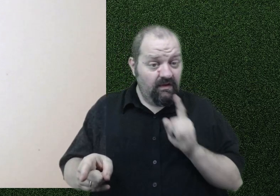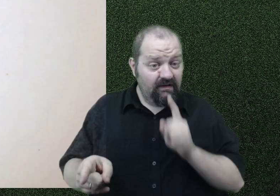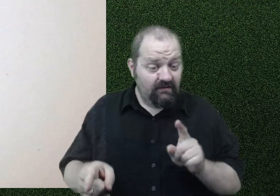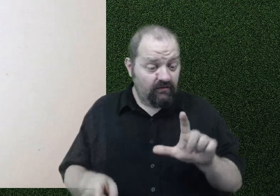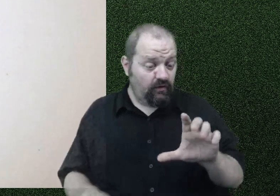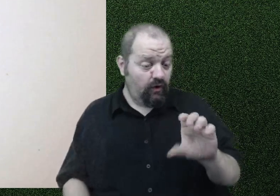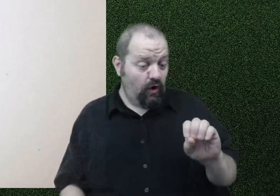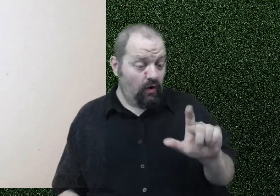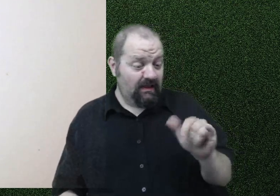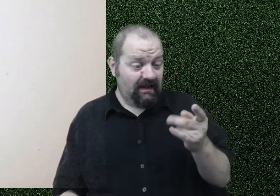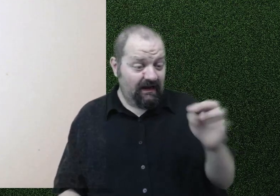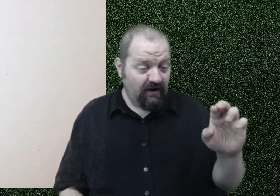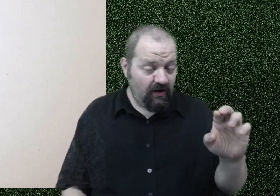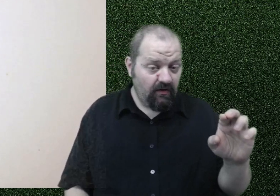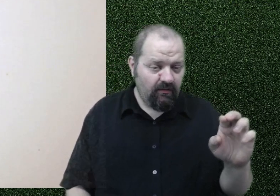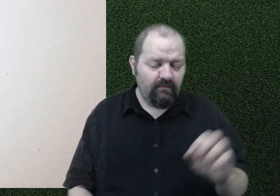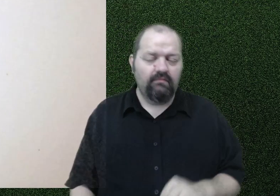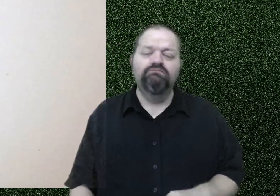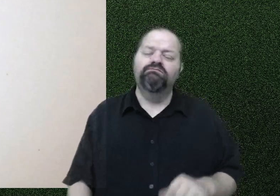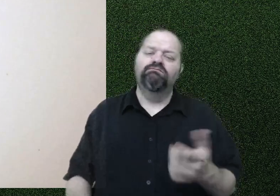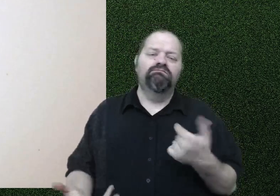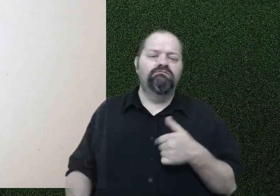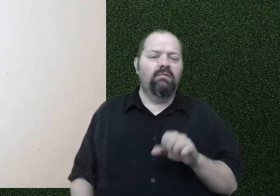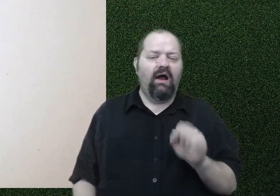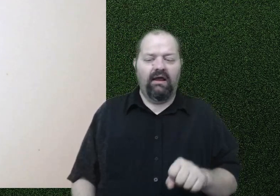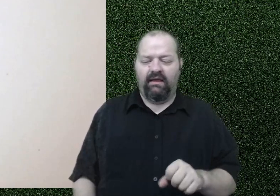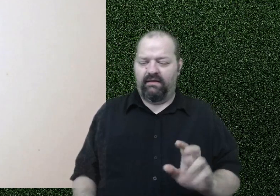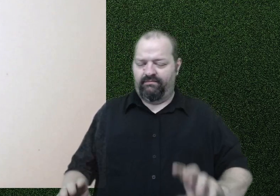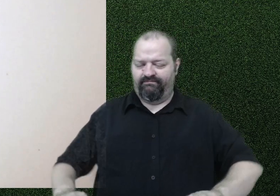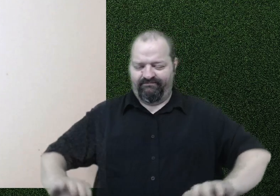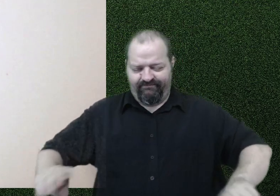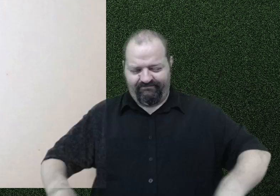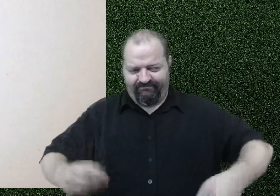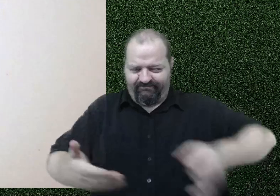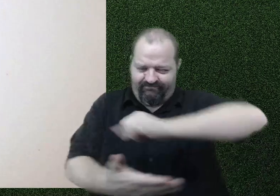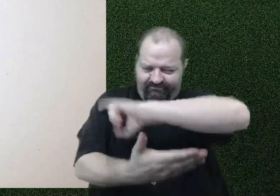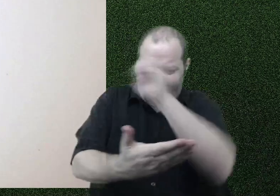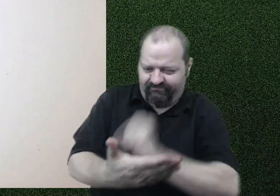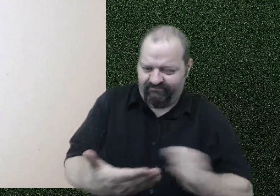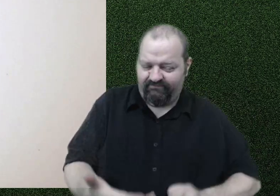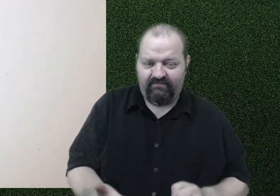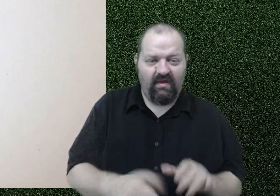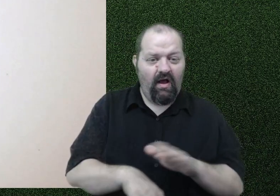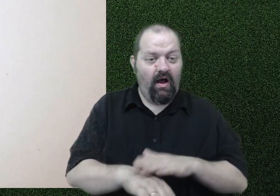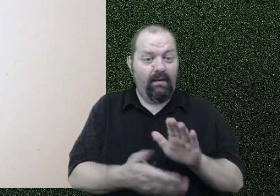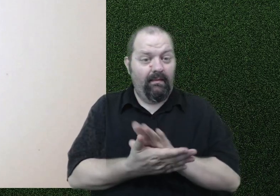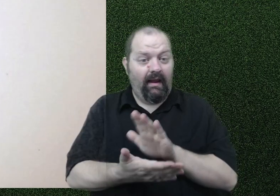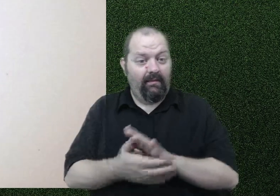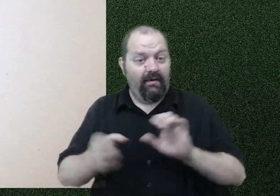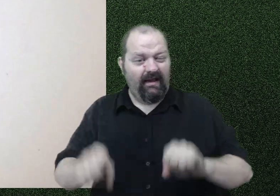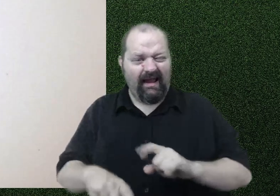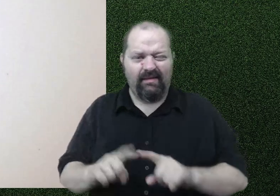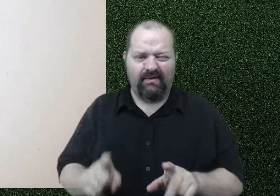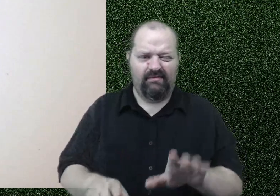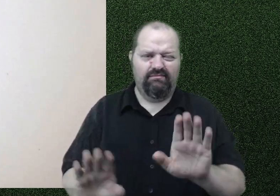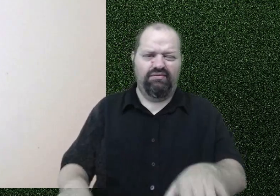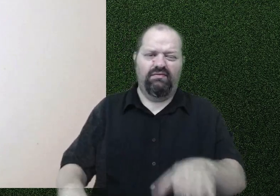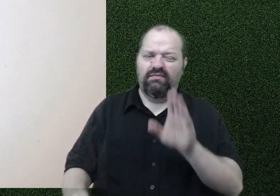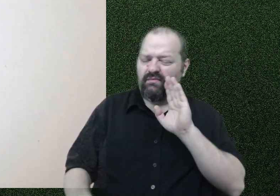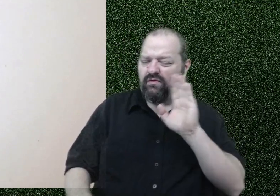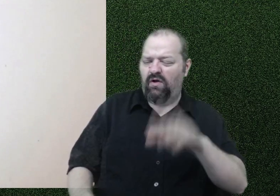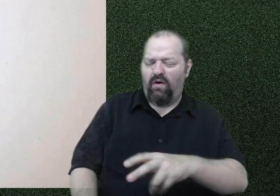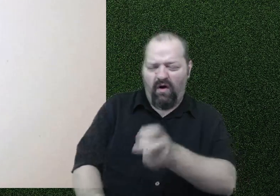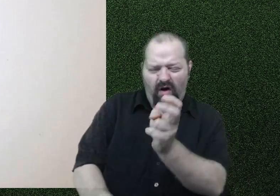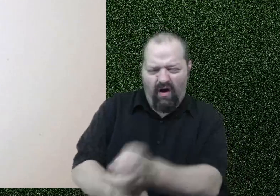could get out my three-dimensional coordinate system and start graphing, but you know how hard it is to graph